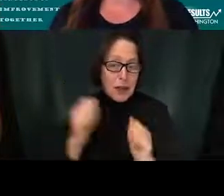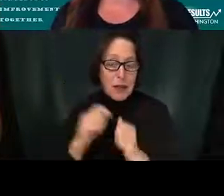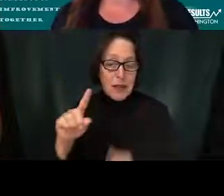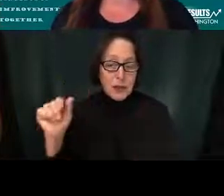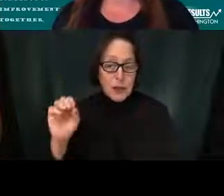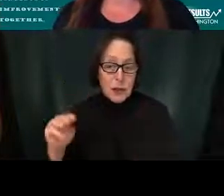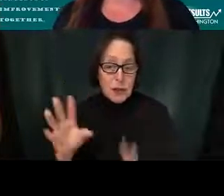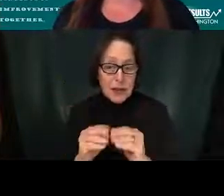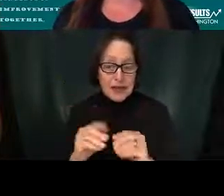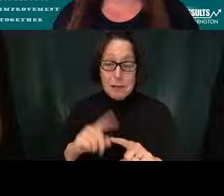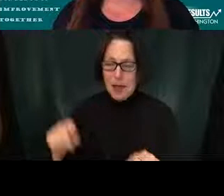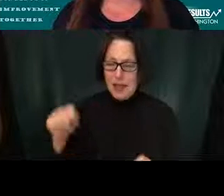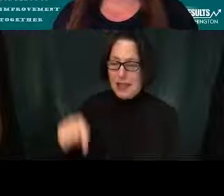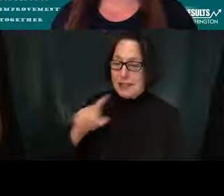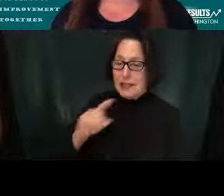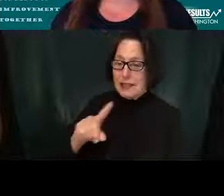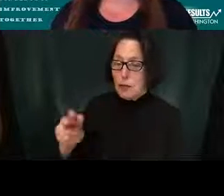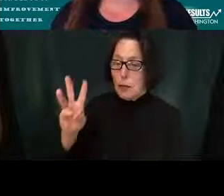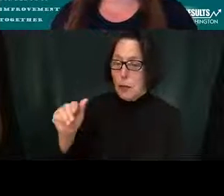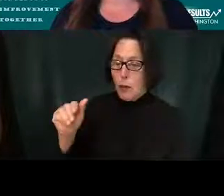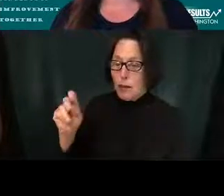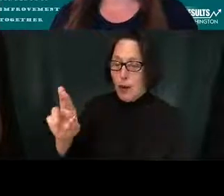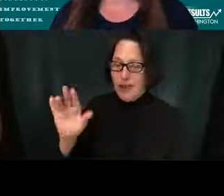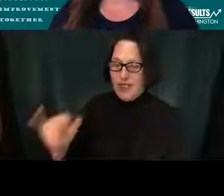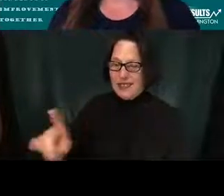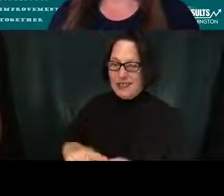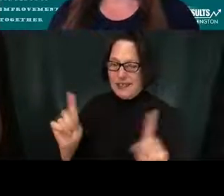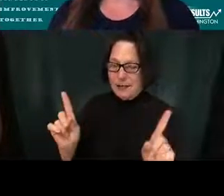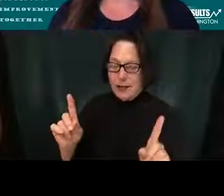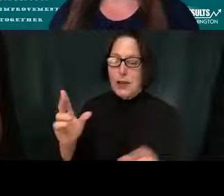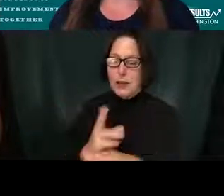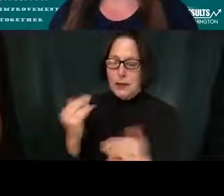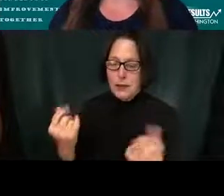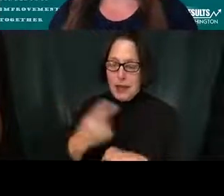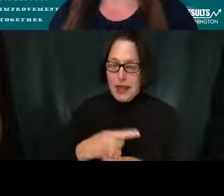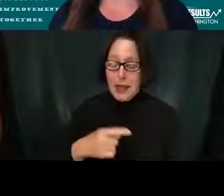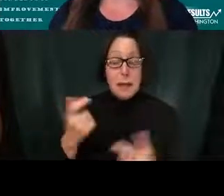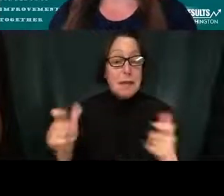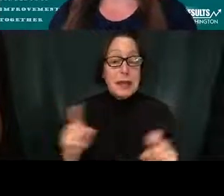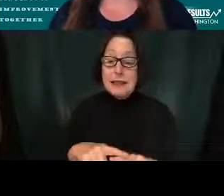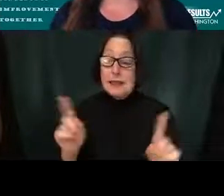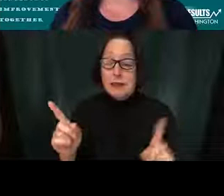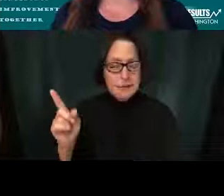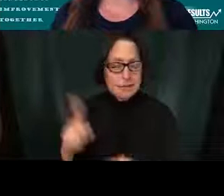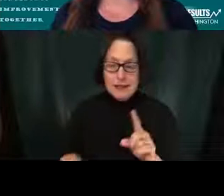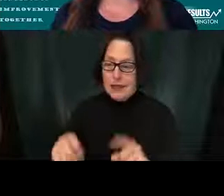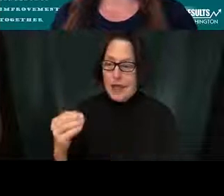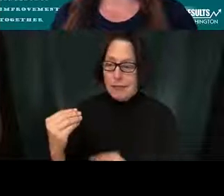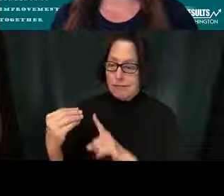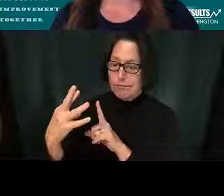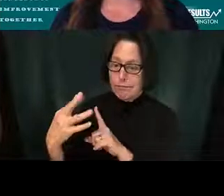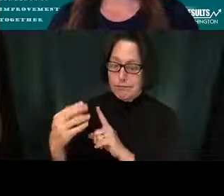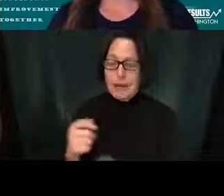there are some differences in Zoom webinar, which is what we're using today. The biggest difference is you won't be able to talk or have your